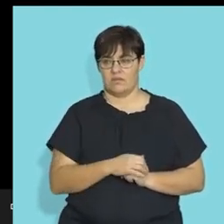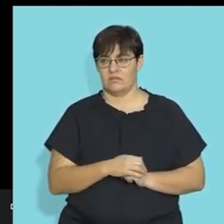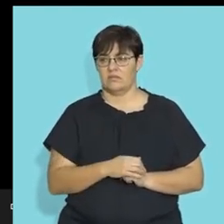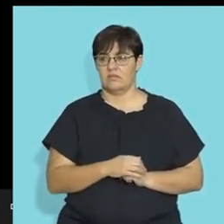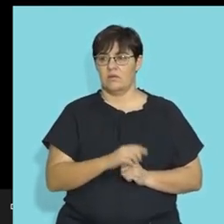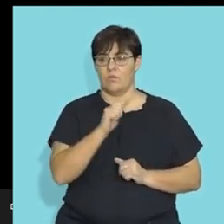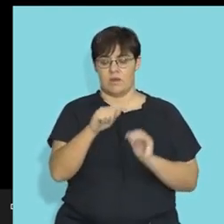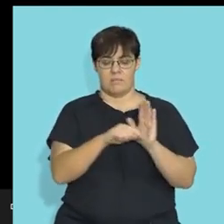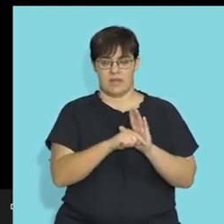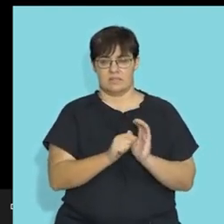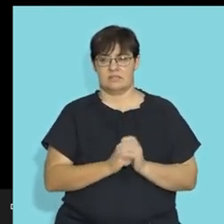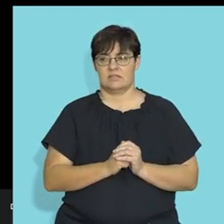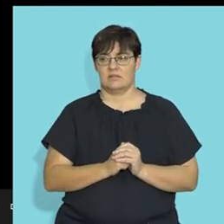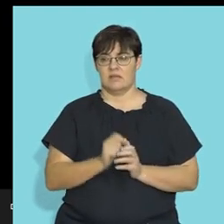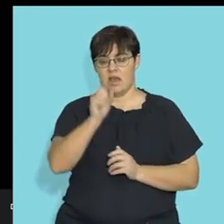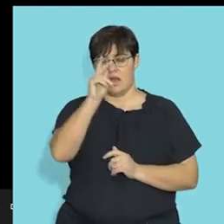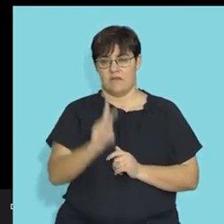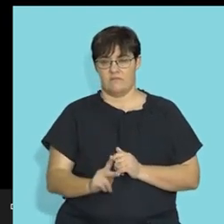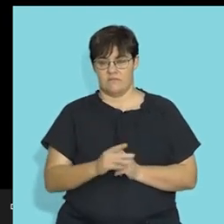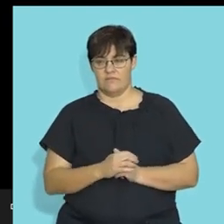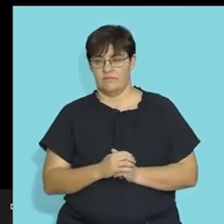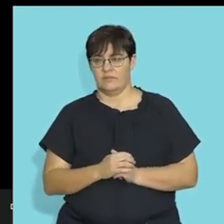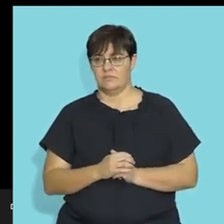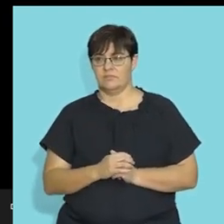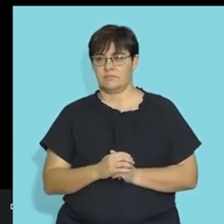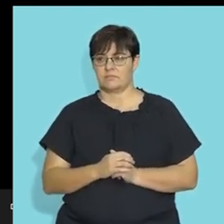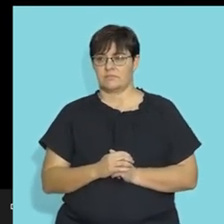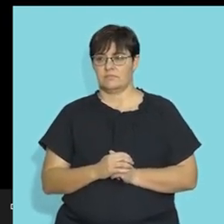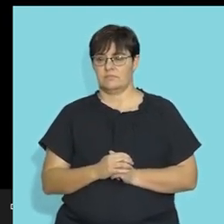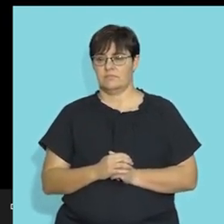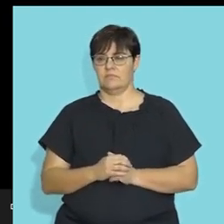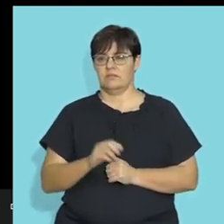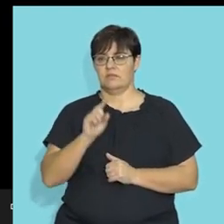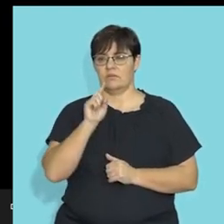64 over 1 minus a half.